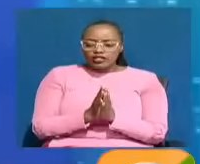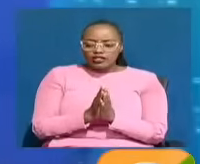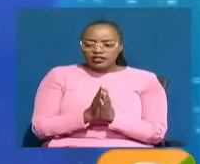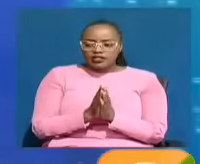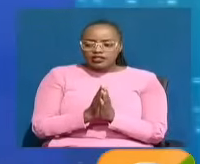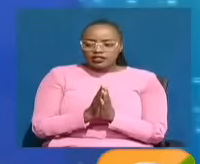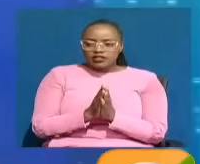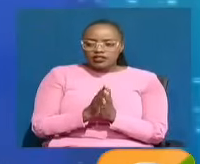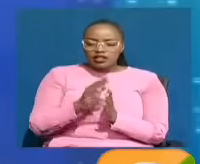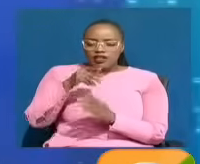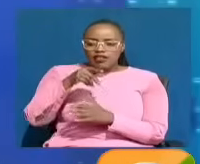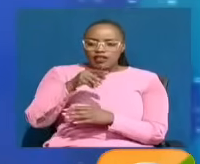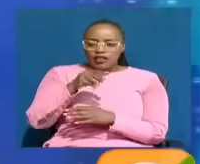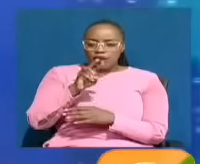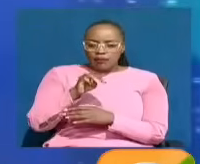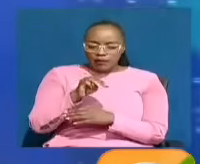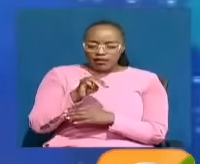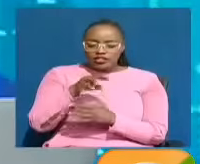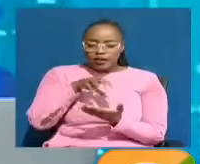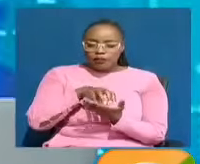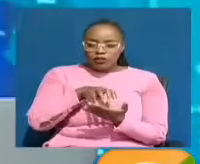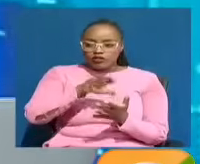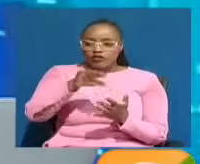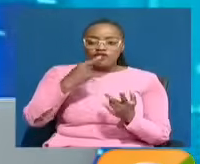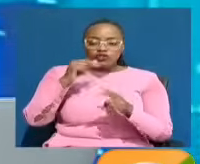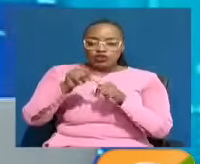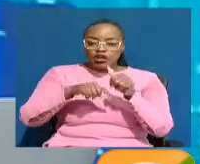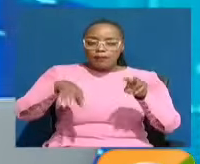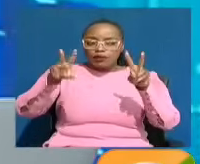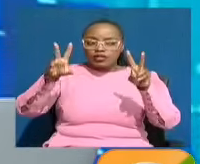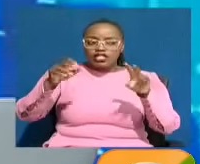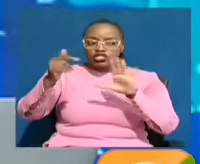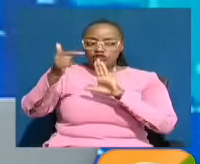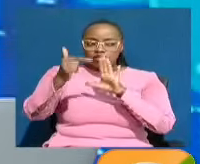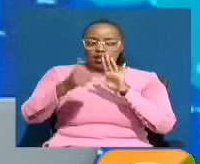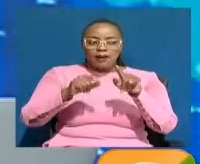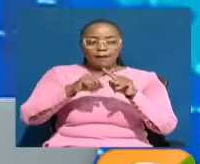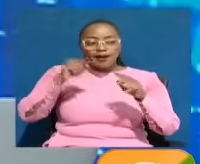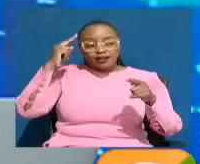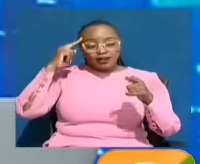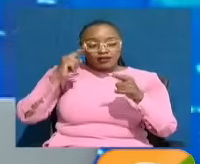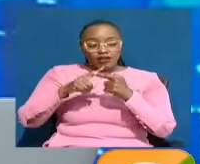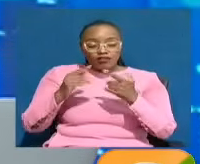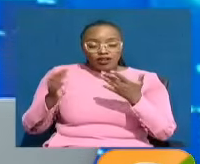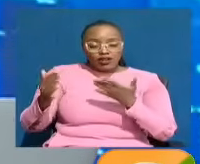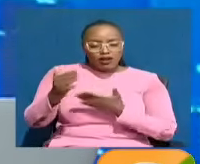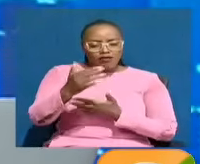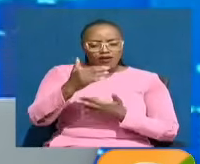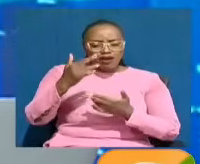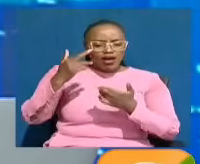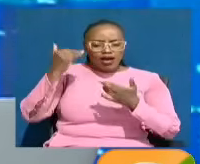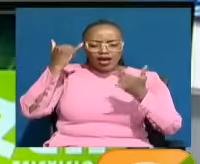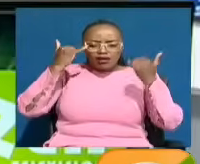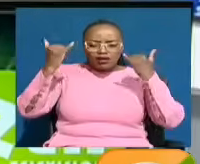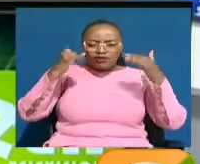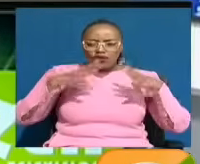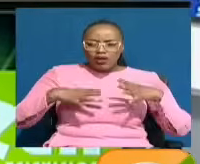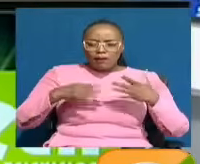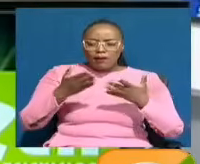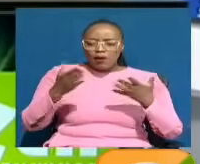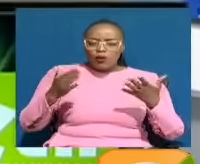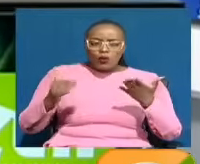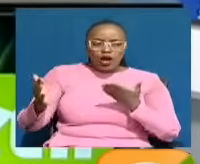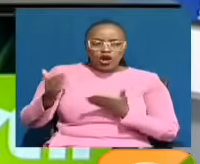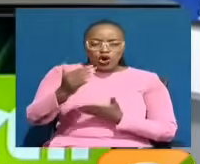the Prime Minister position. Yeah, and we'll talk about those issues, but the purpose of collecting the views from the people? We are collecting the views from the